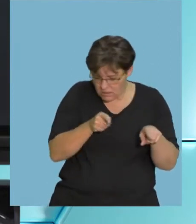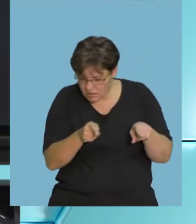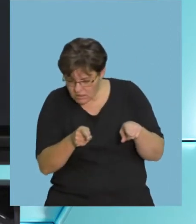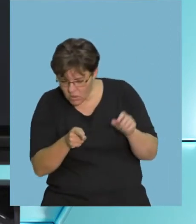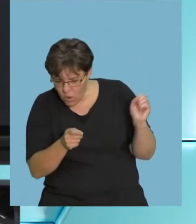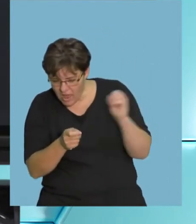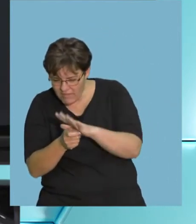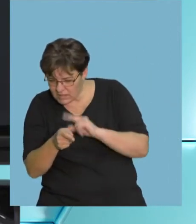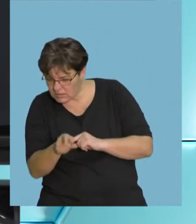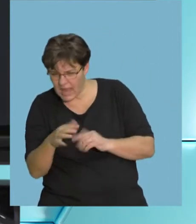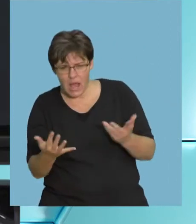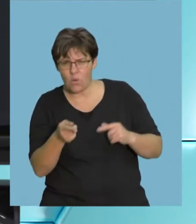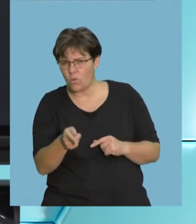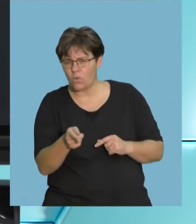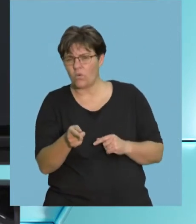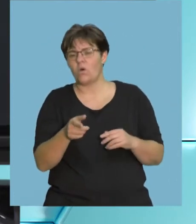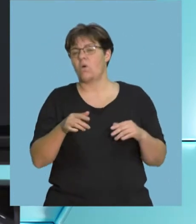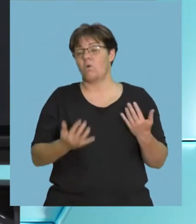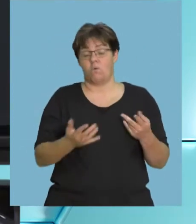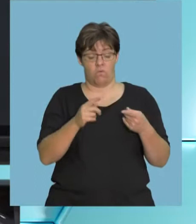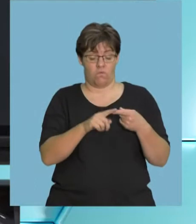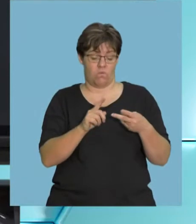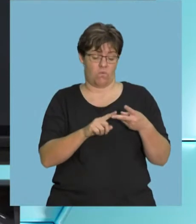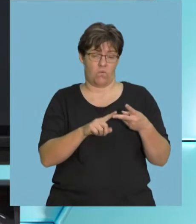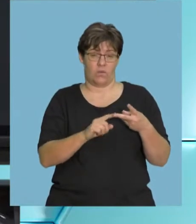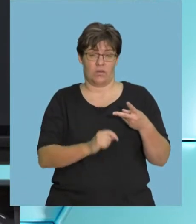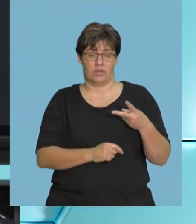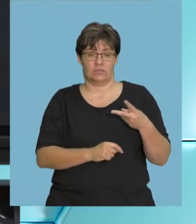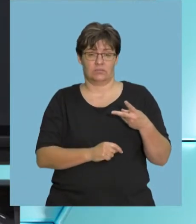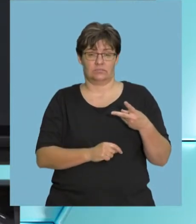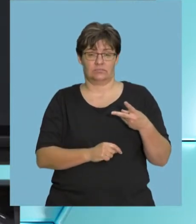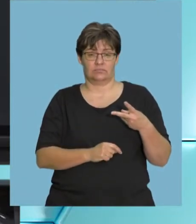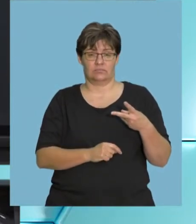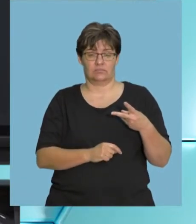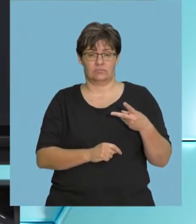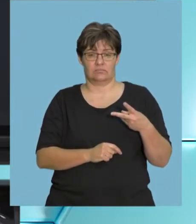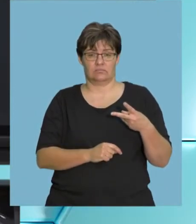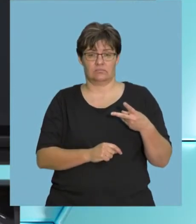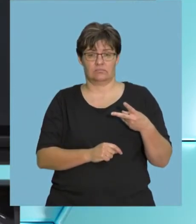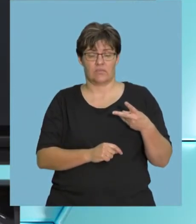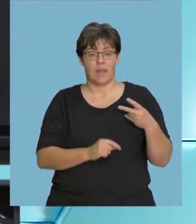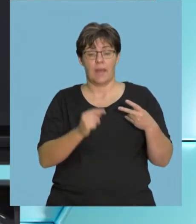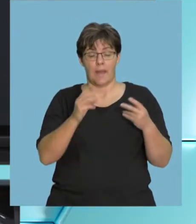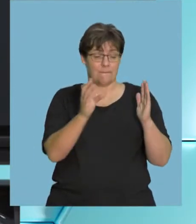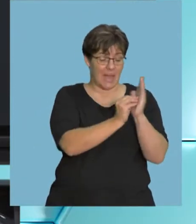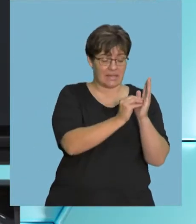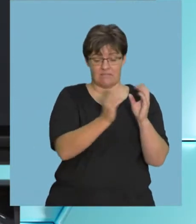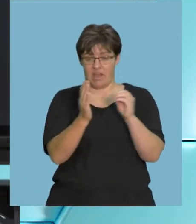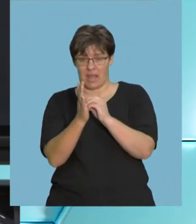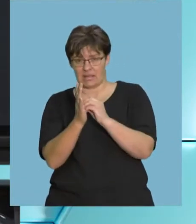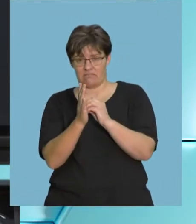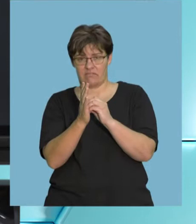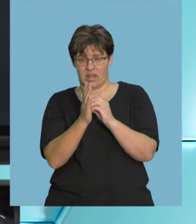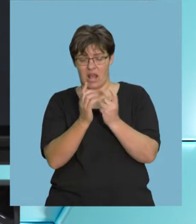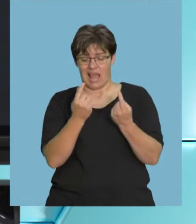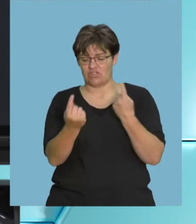it affects the other. Secondly, you also note about, the effect of having two magnets interacting